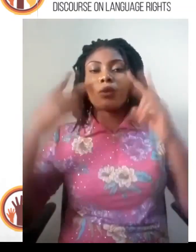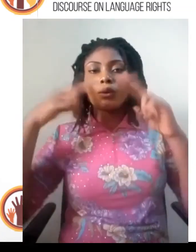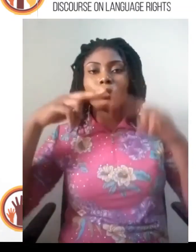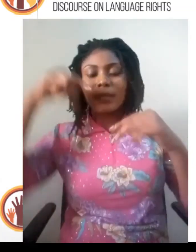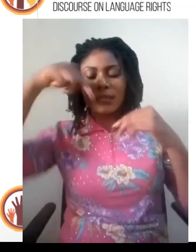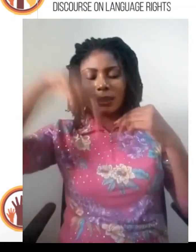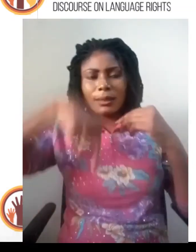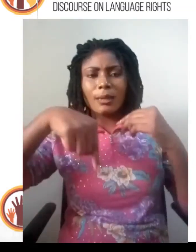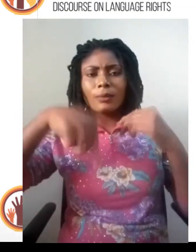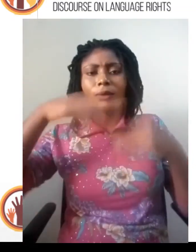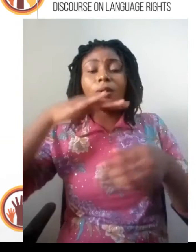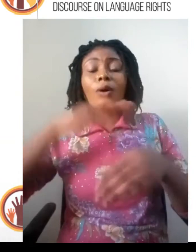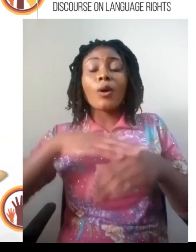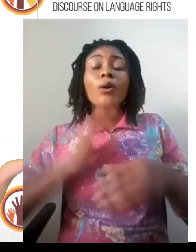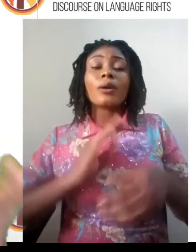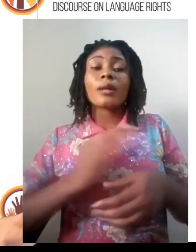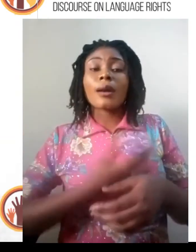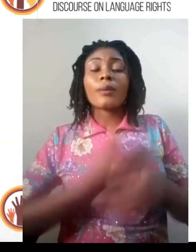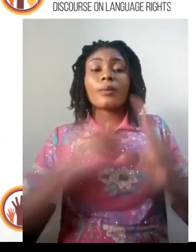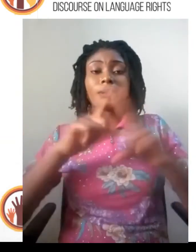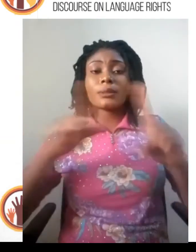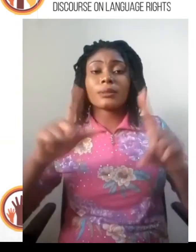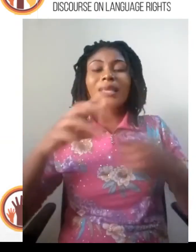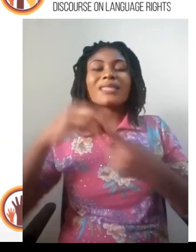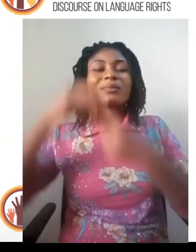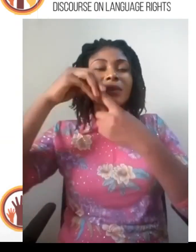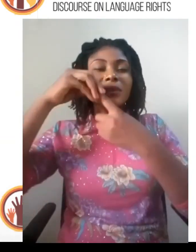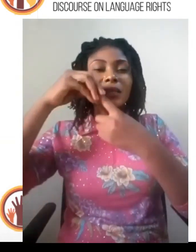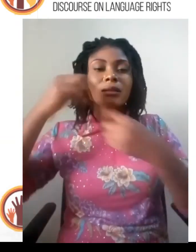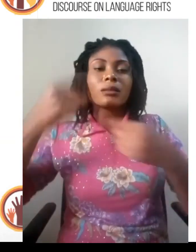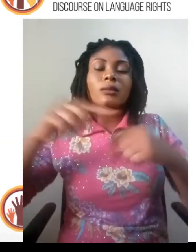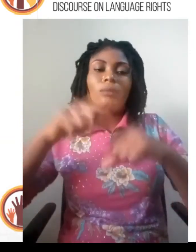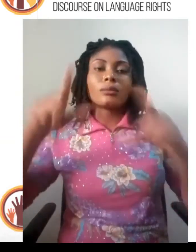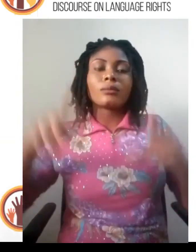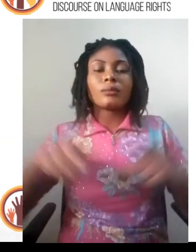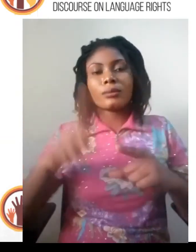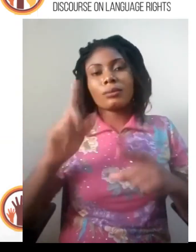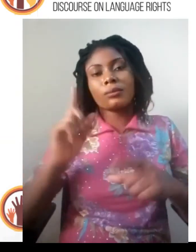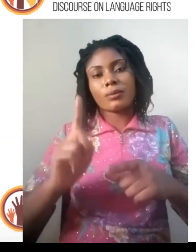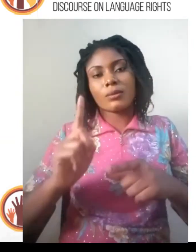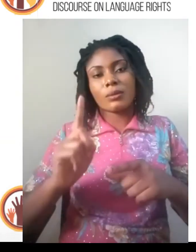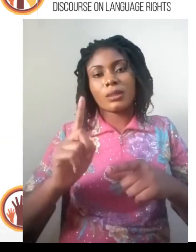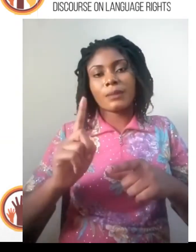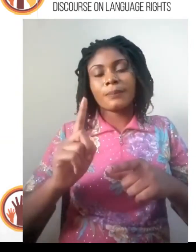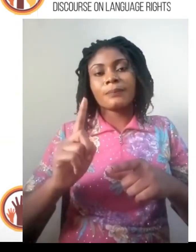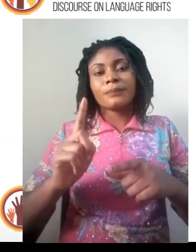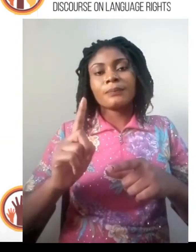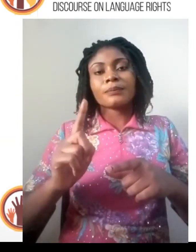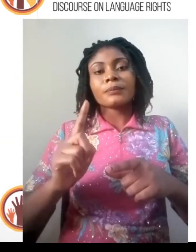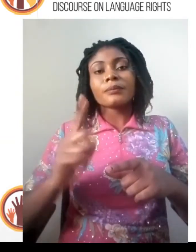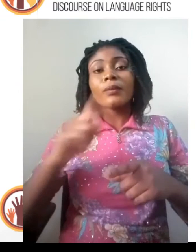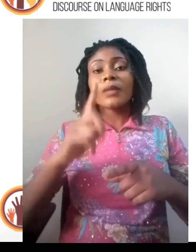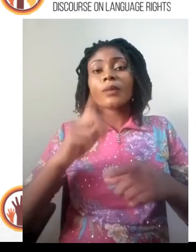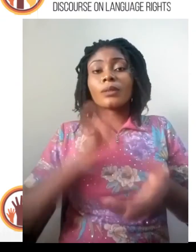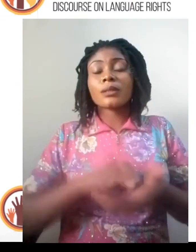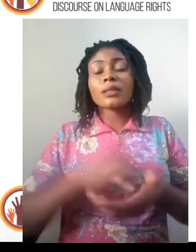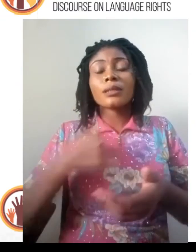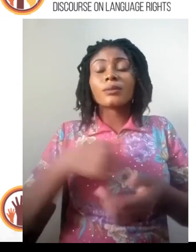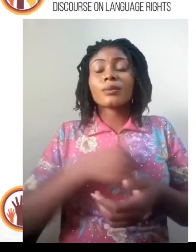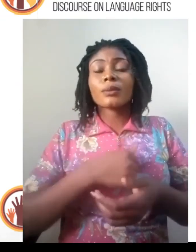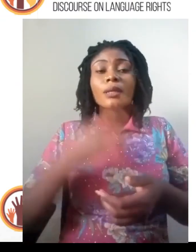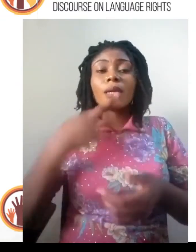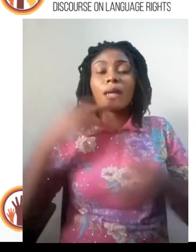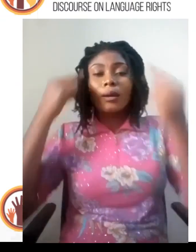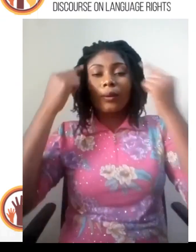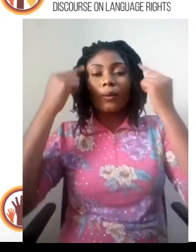ones, which are the ones we are much more concerned about here. The sign languages of the people have to be representative of